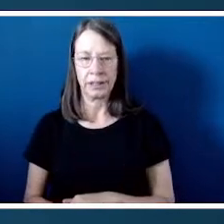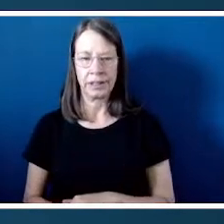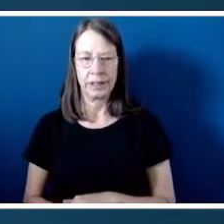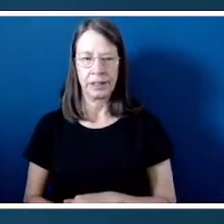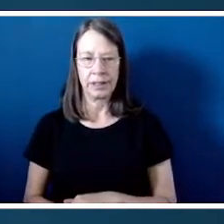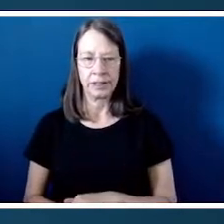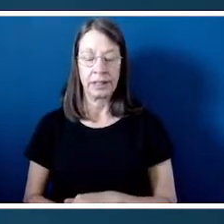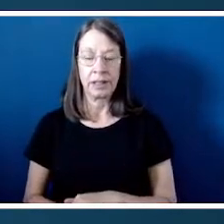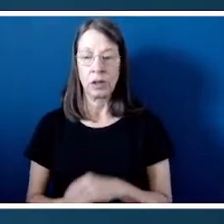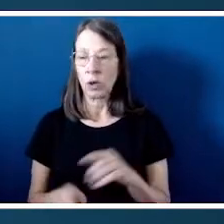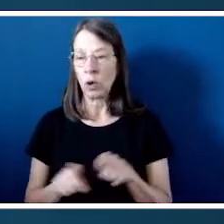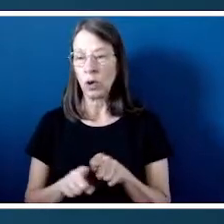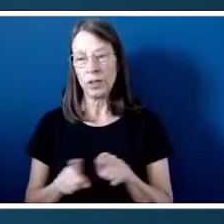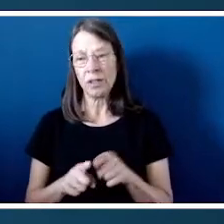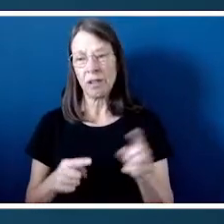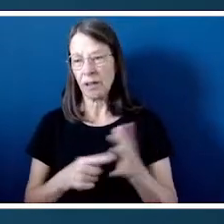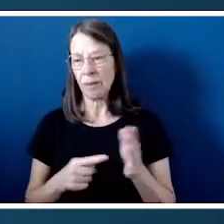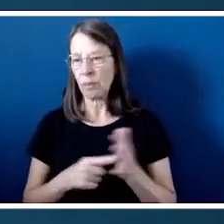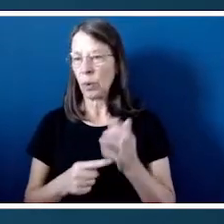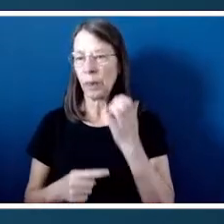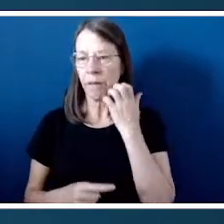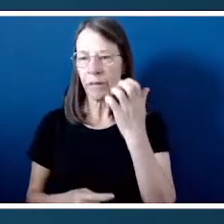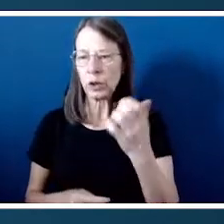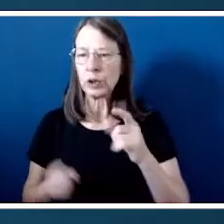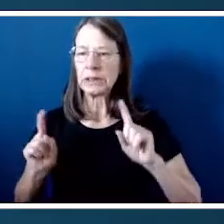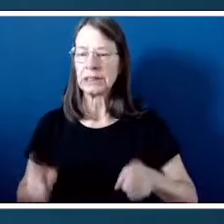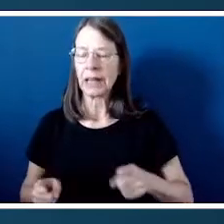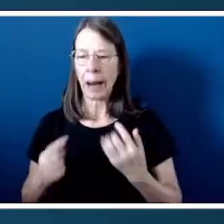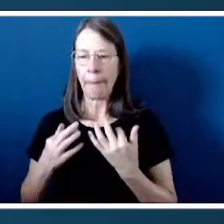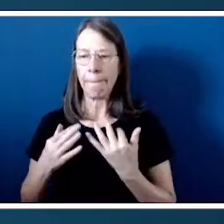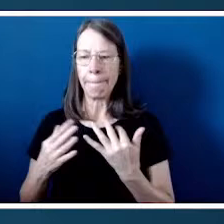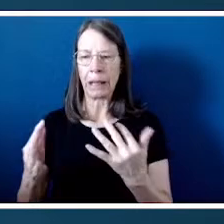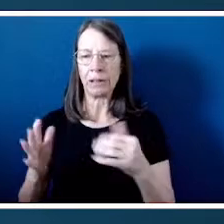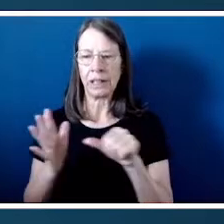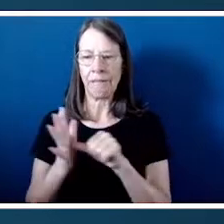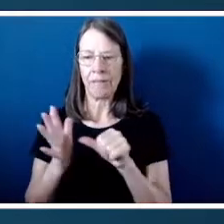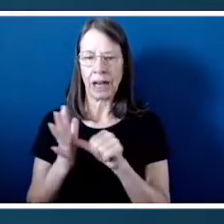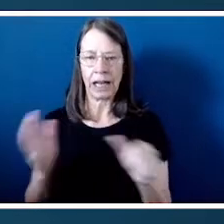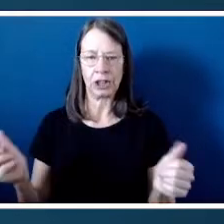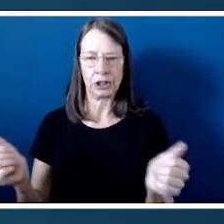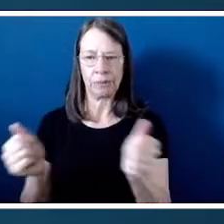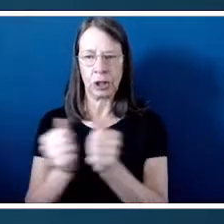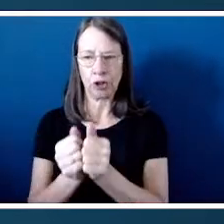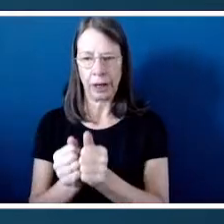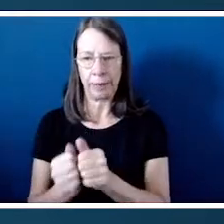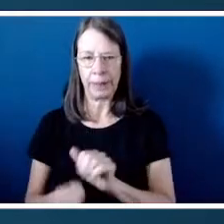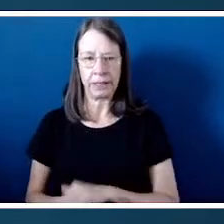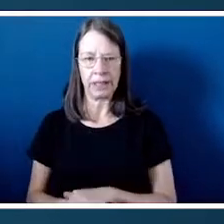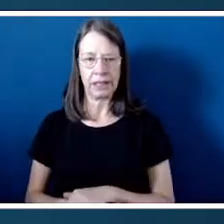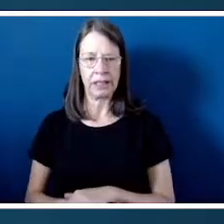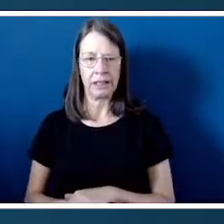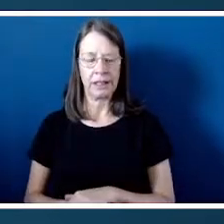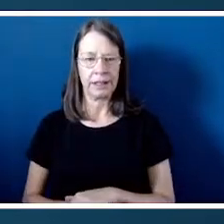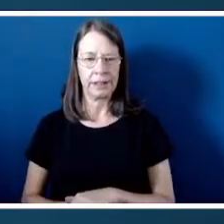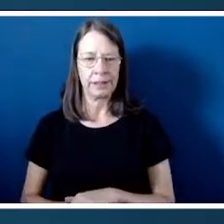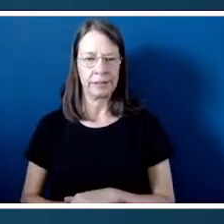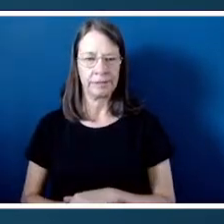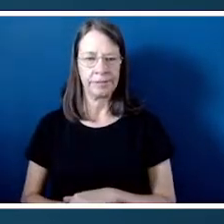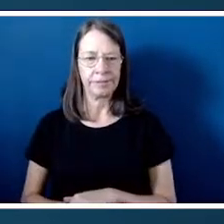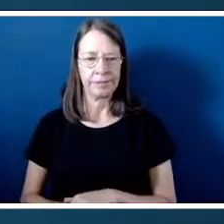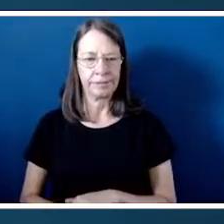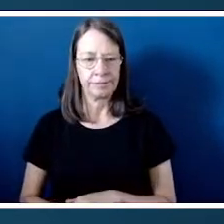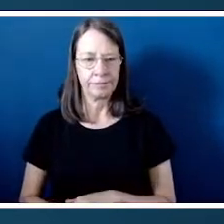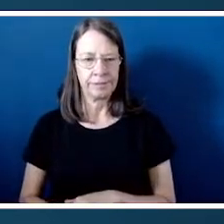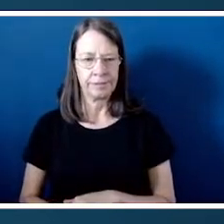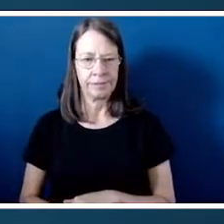agreements. Few climate adaptation investments can be designed and delivered